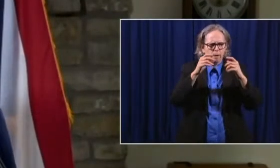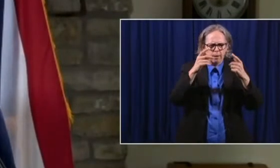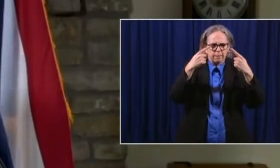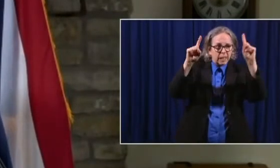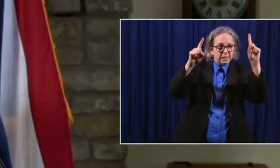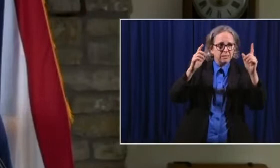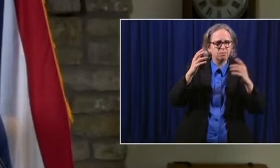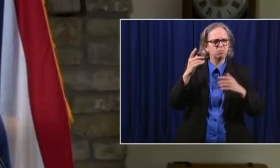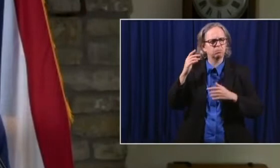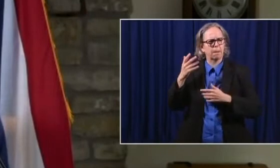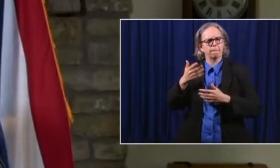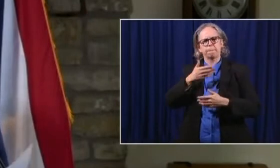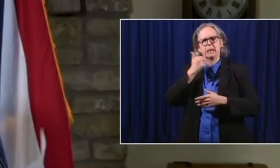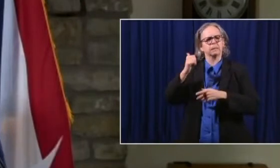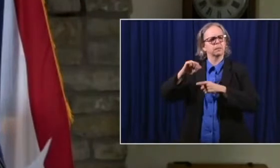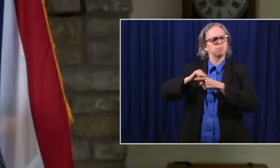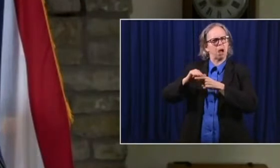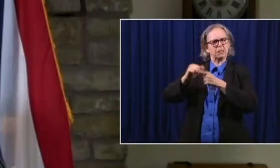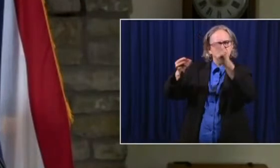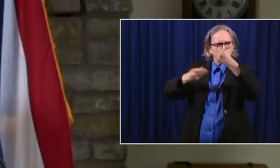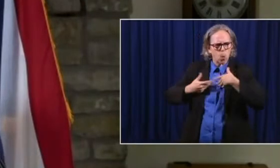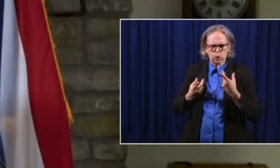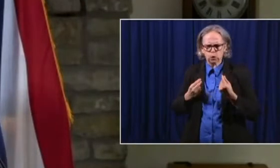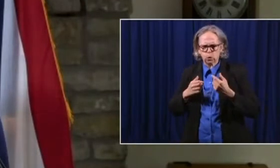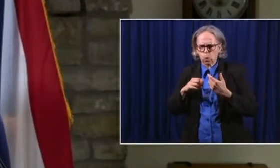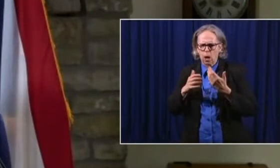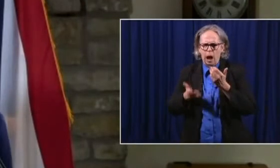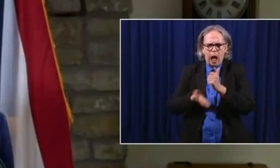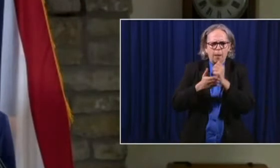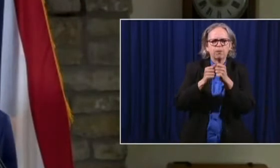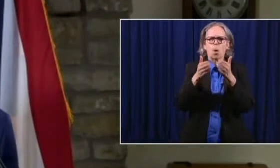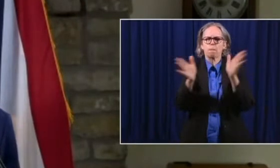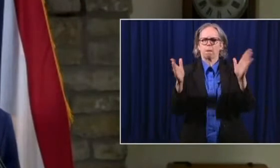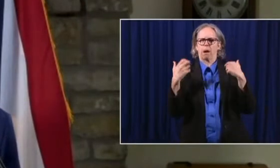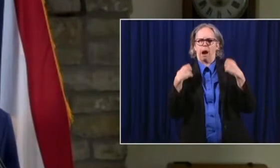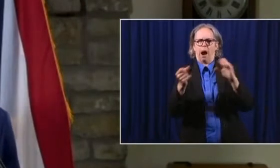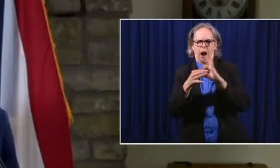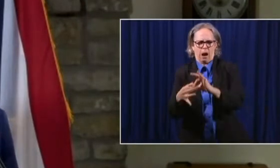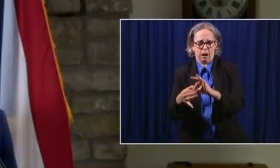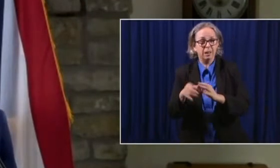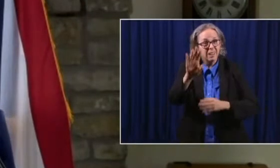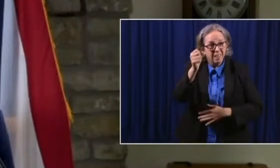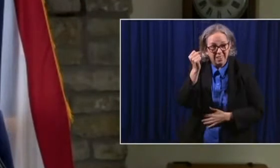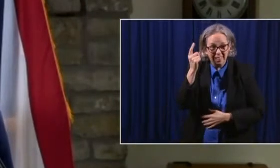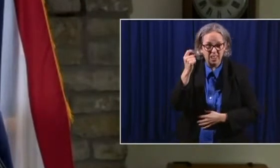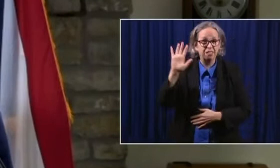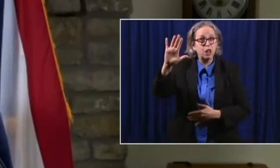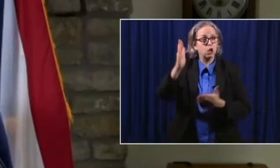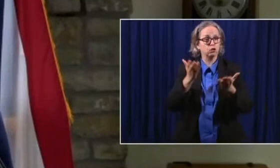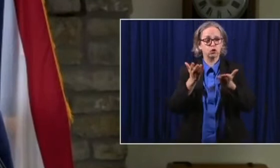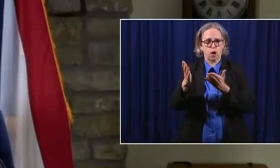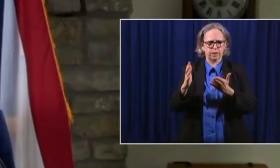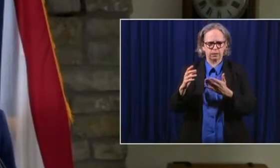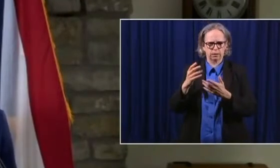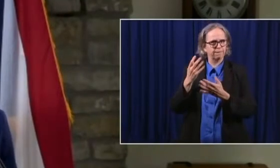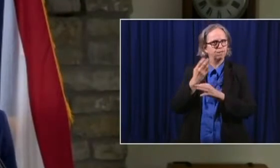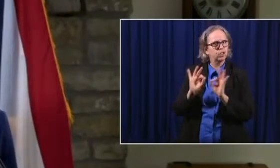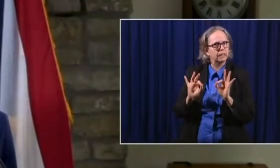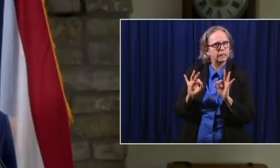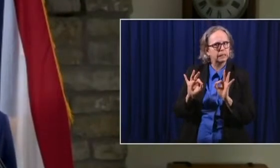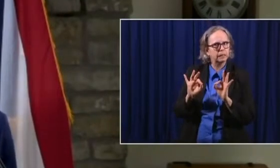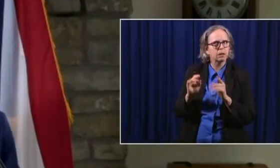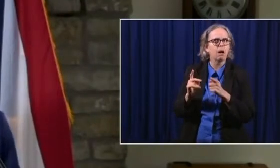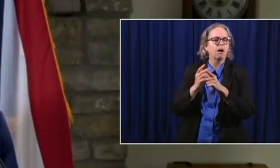practices with us. They have provided these services free of charge, and our agreement